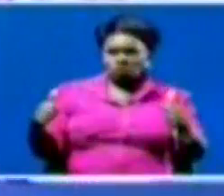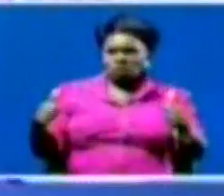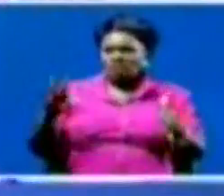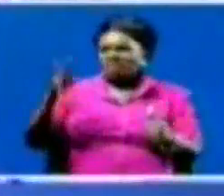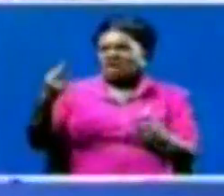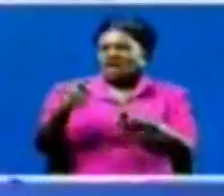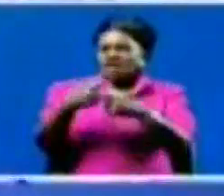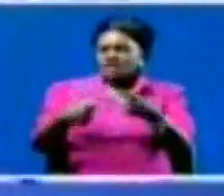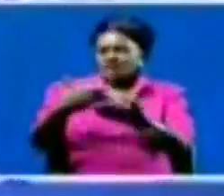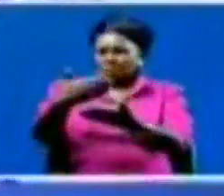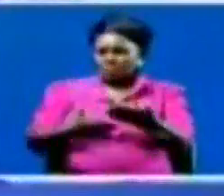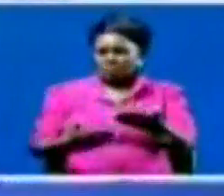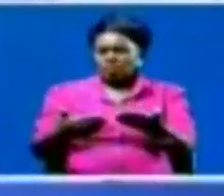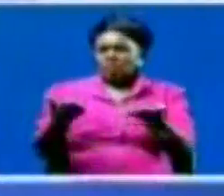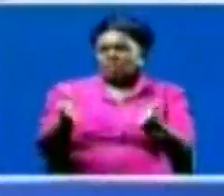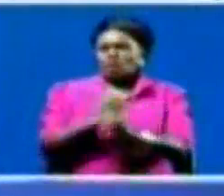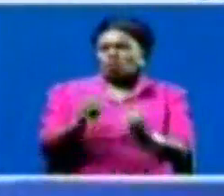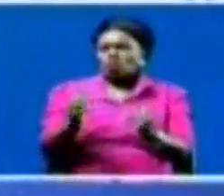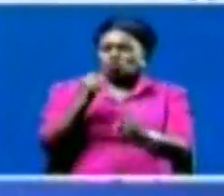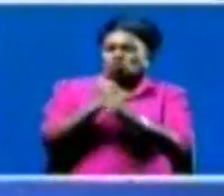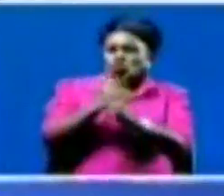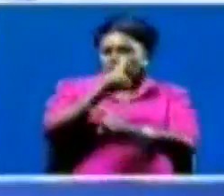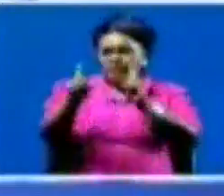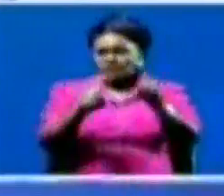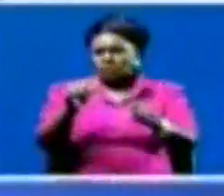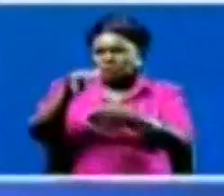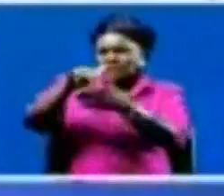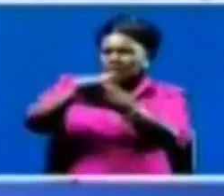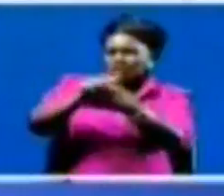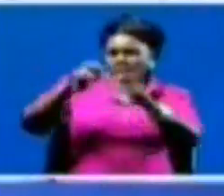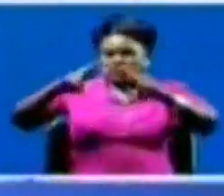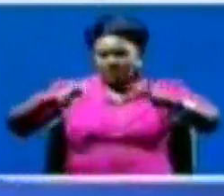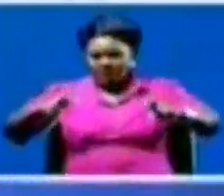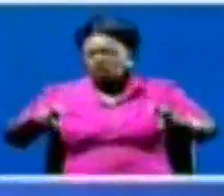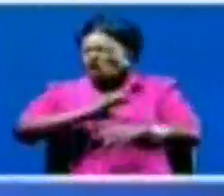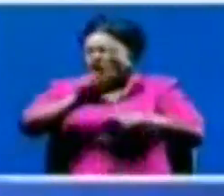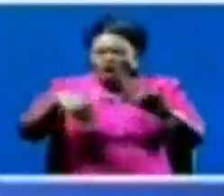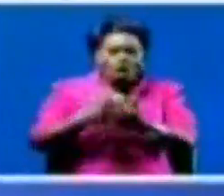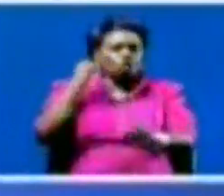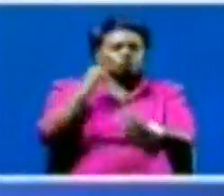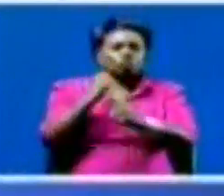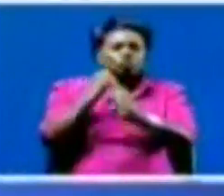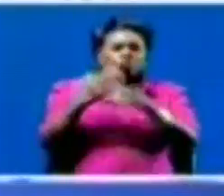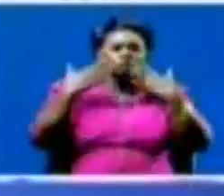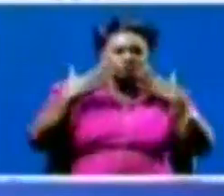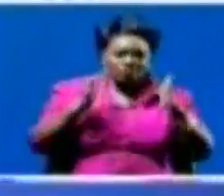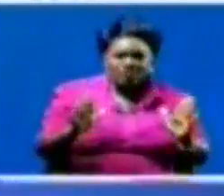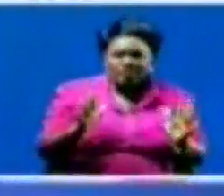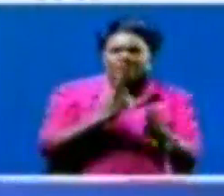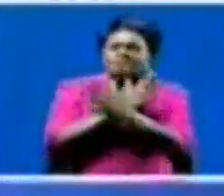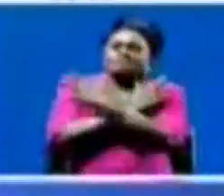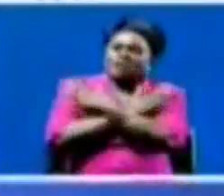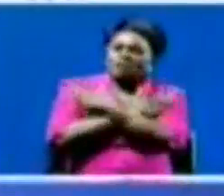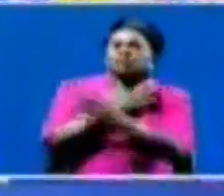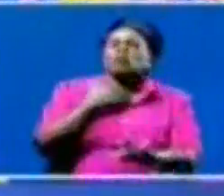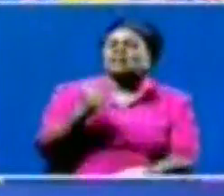not out. Yet we finished exams, we did our attachments, our research, and we did everything required of us. So comrades